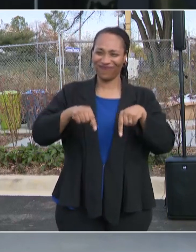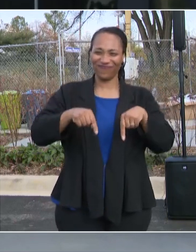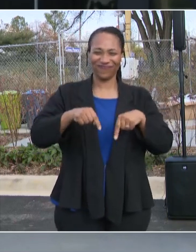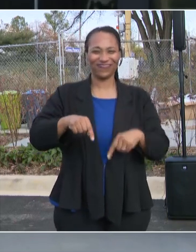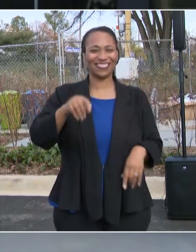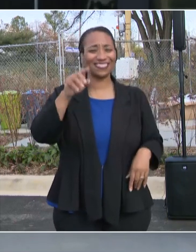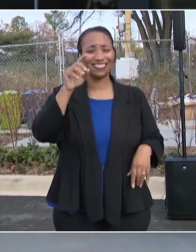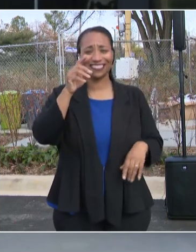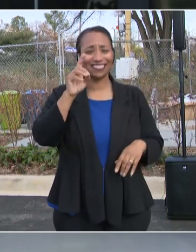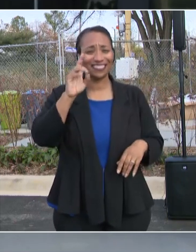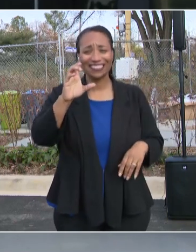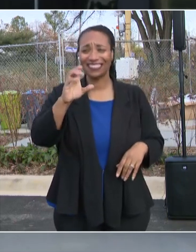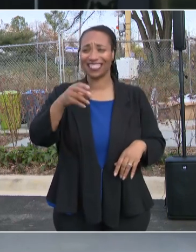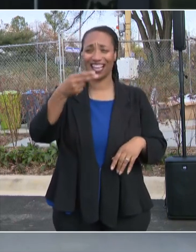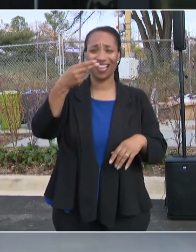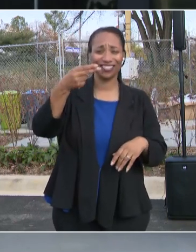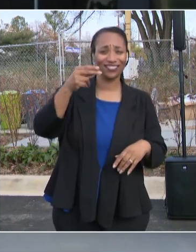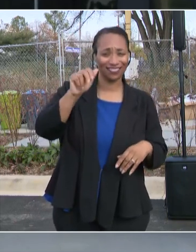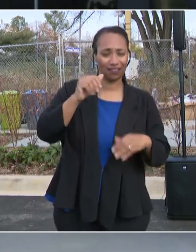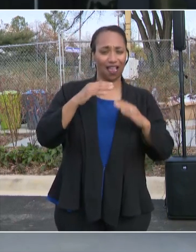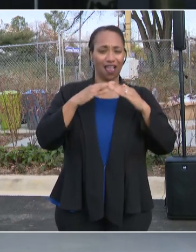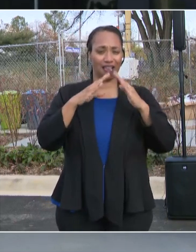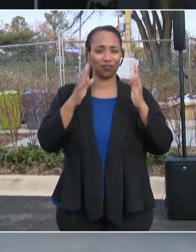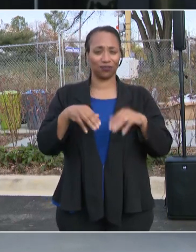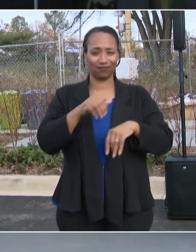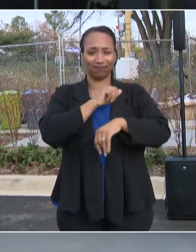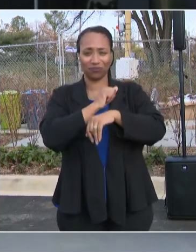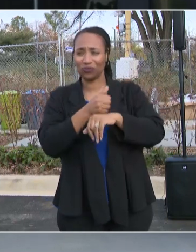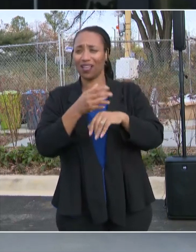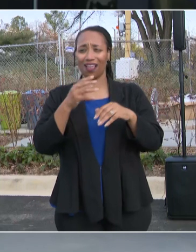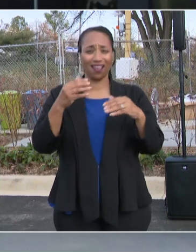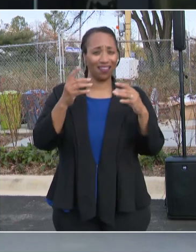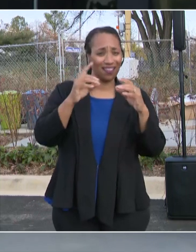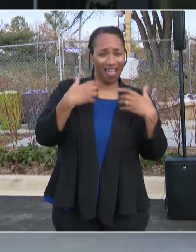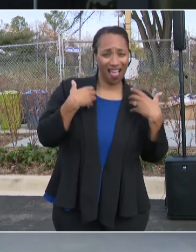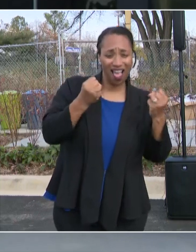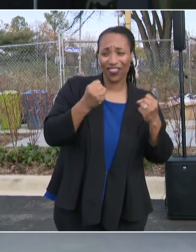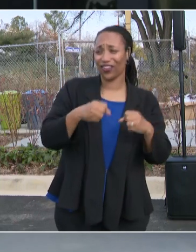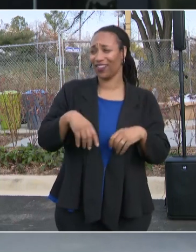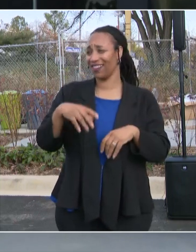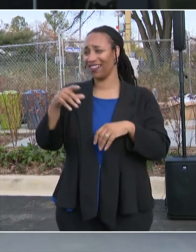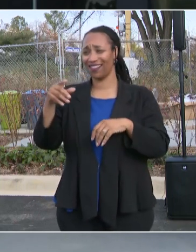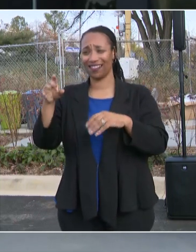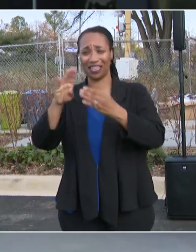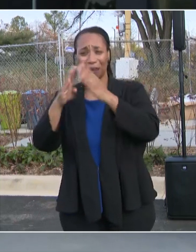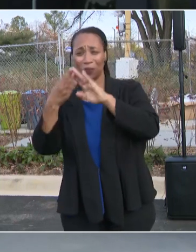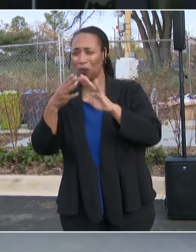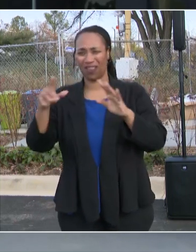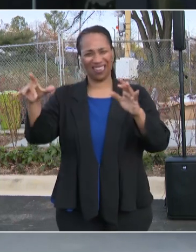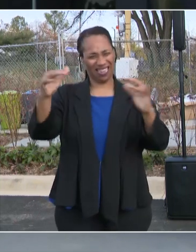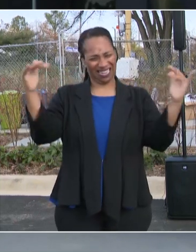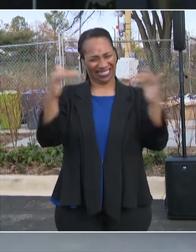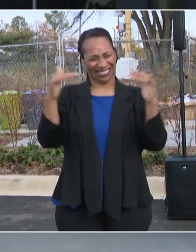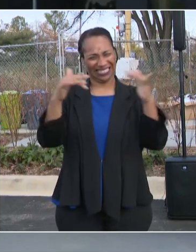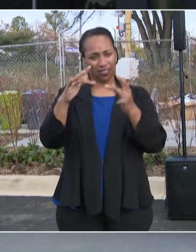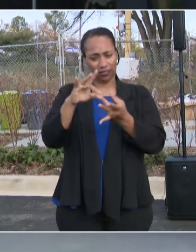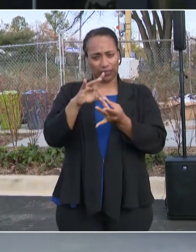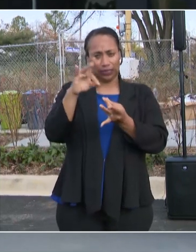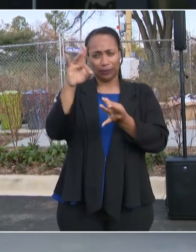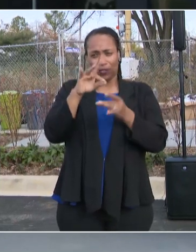thriving community. The Asberry creates a foundation for reestablishing the vibrant, spirited Barry Farm community for generations to